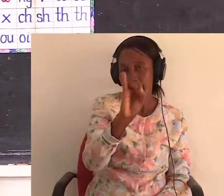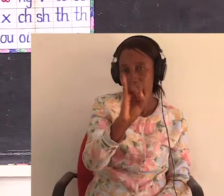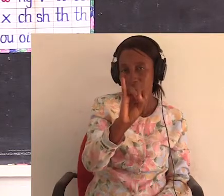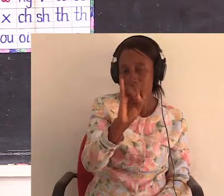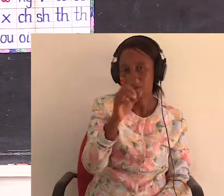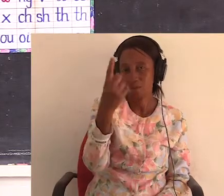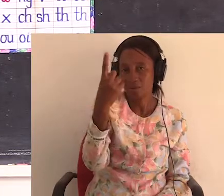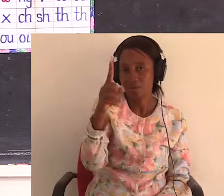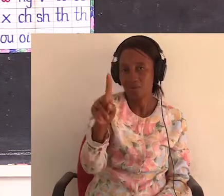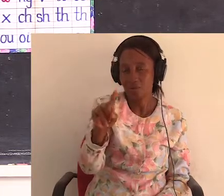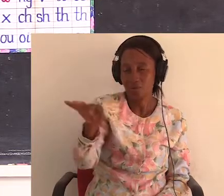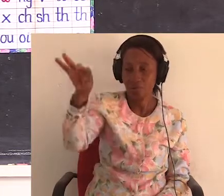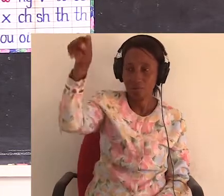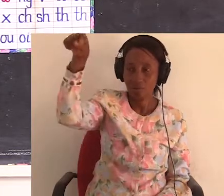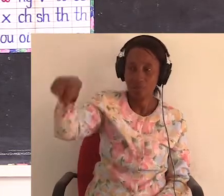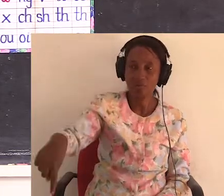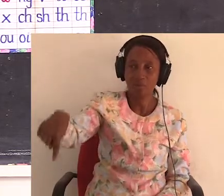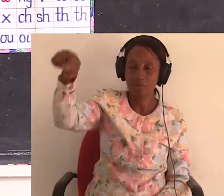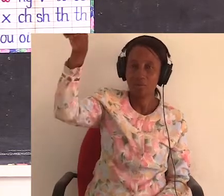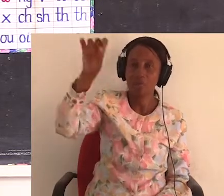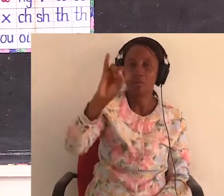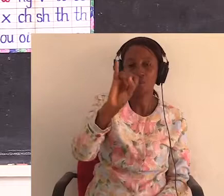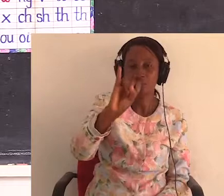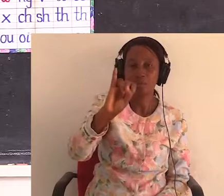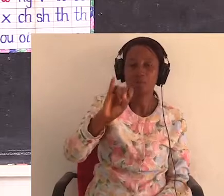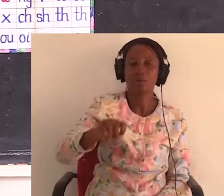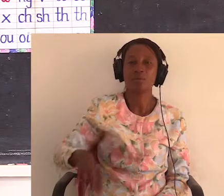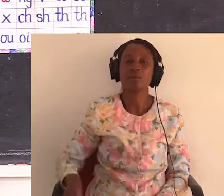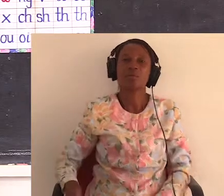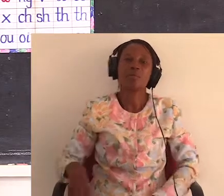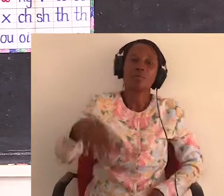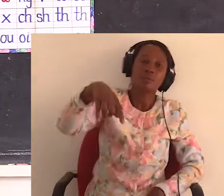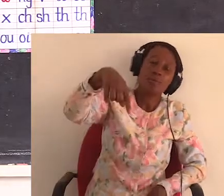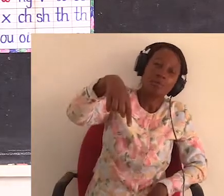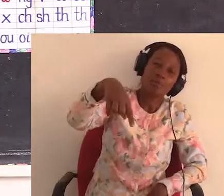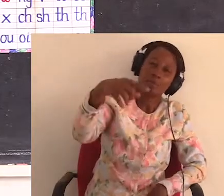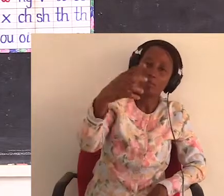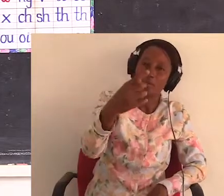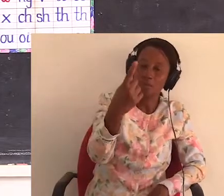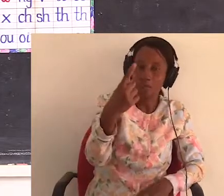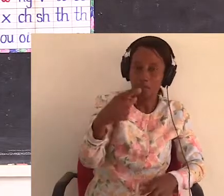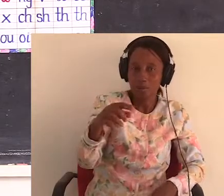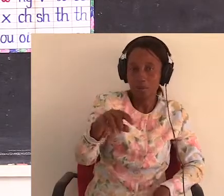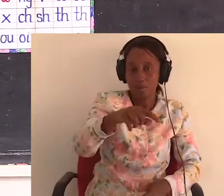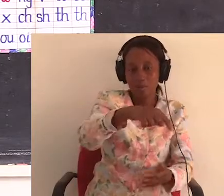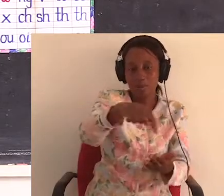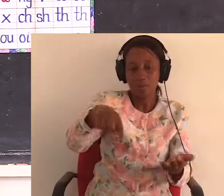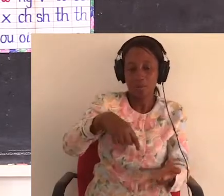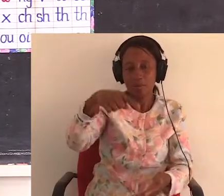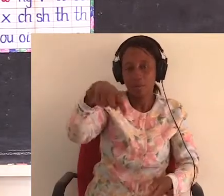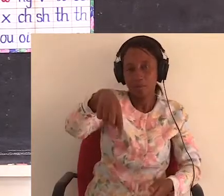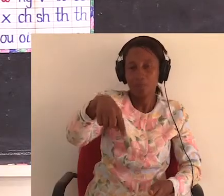ink, the first sound is I. Pan, the first sound is P. And net, the first sound is